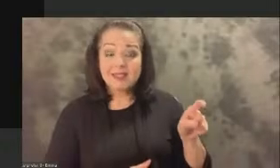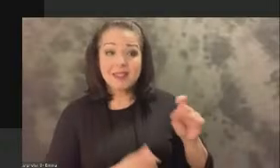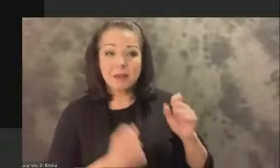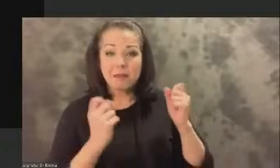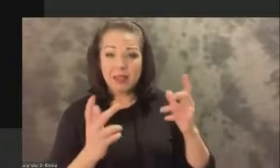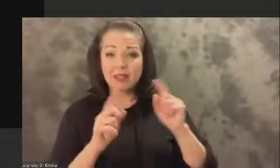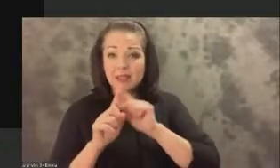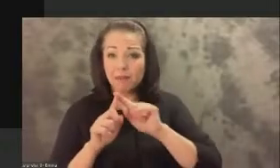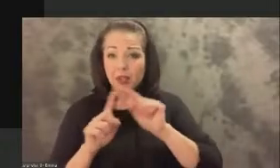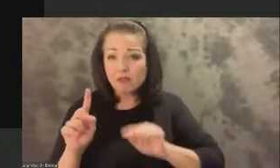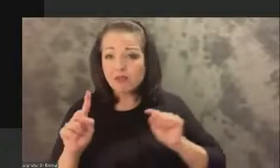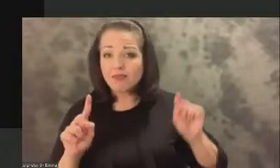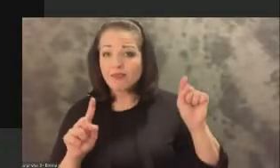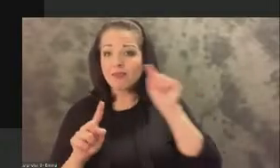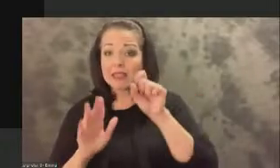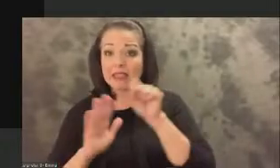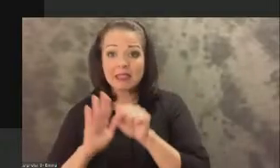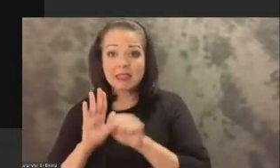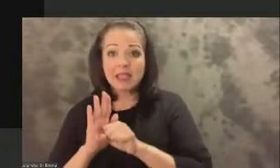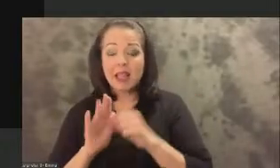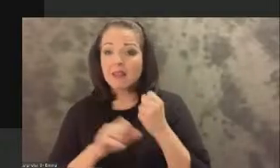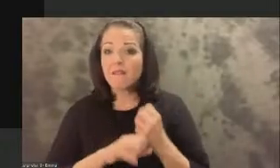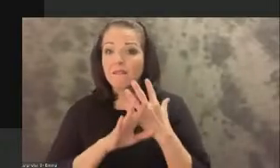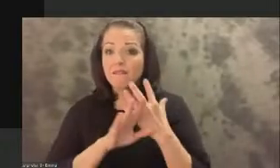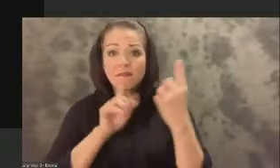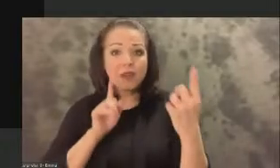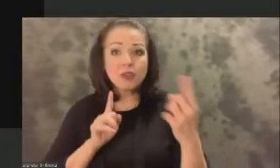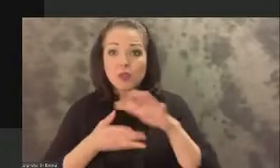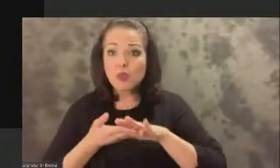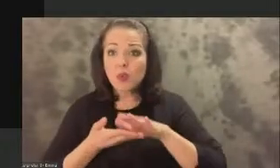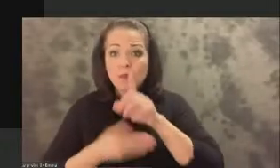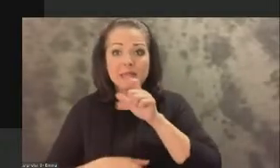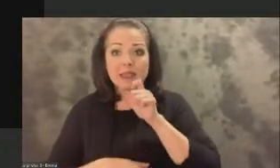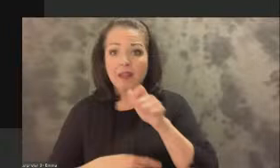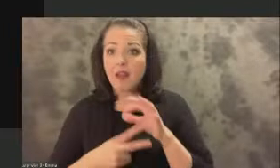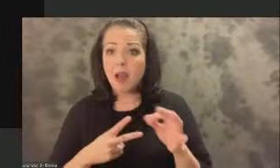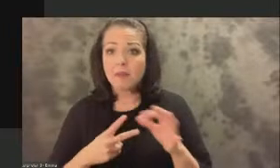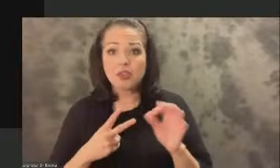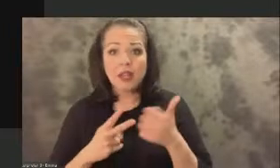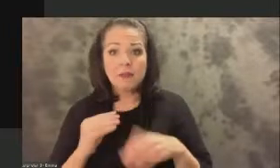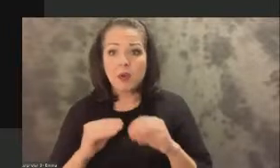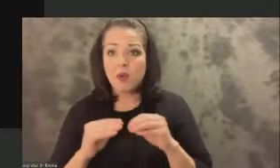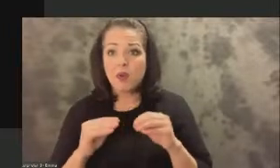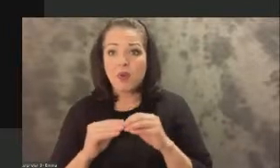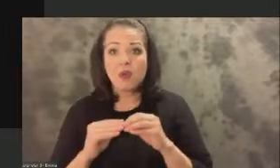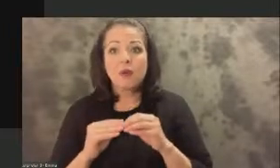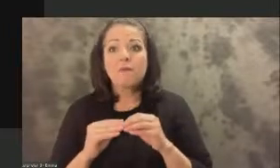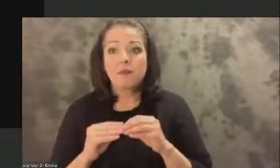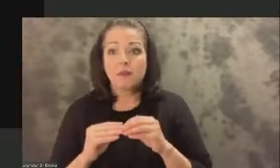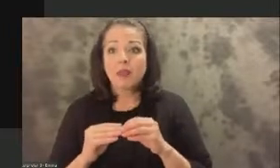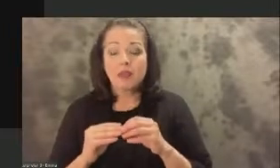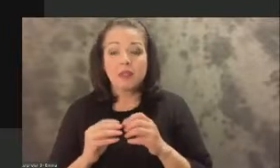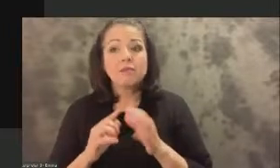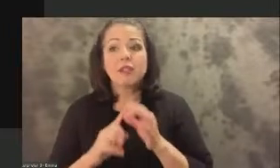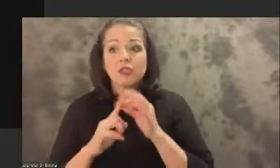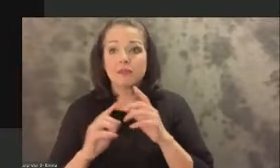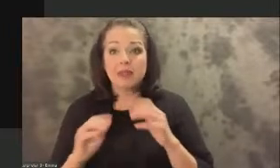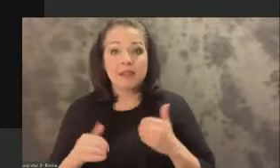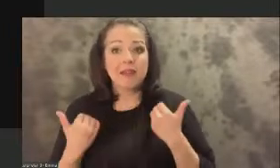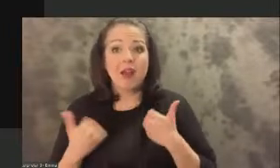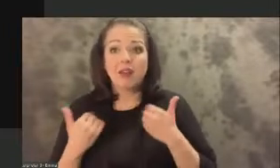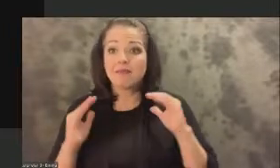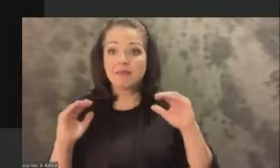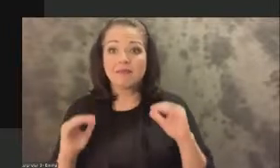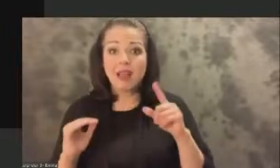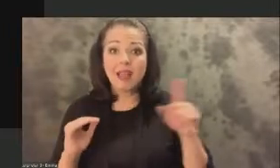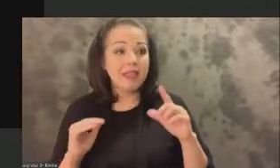states, the virtual school is not going to be an option anymore, especially at the younger level. And what we need to